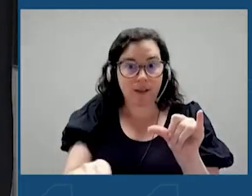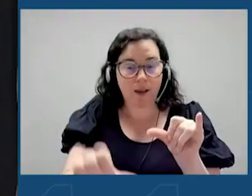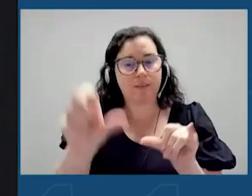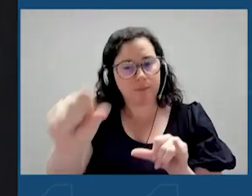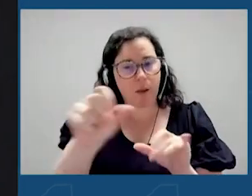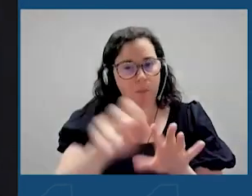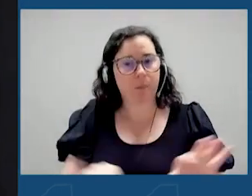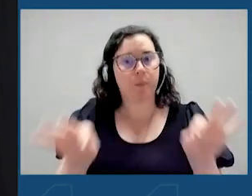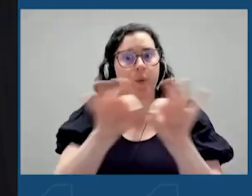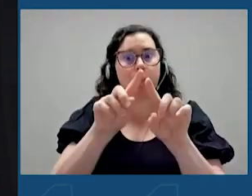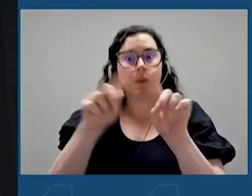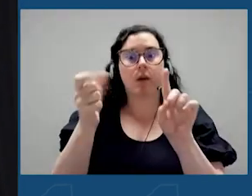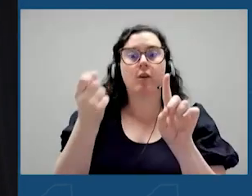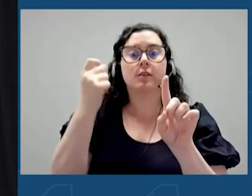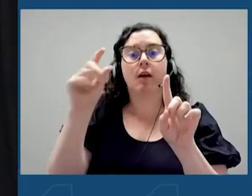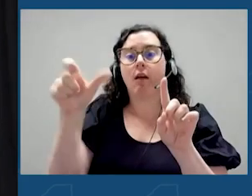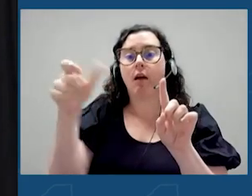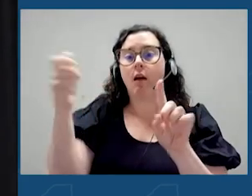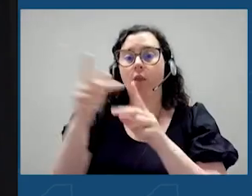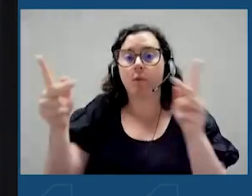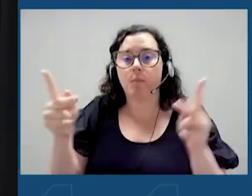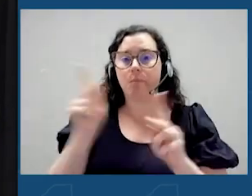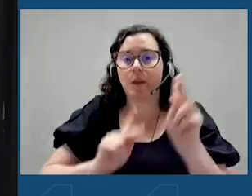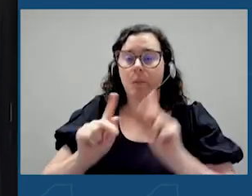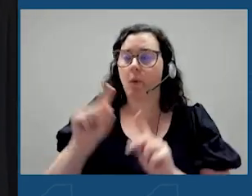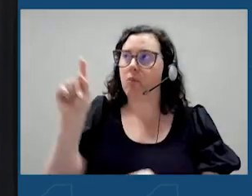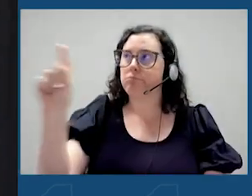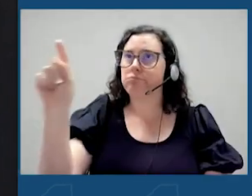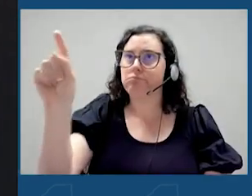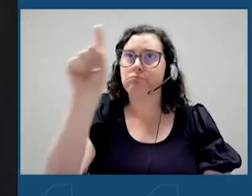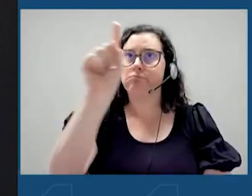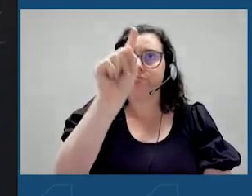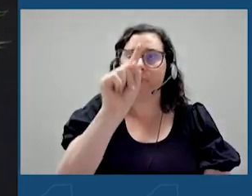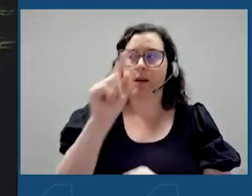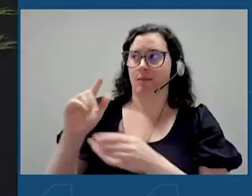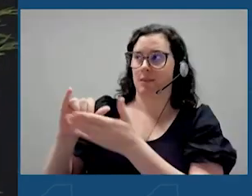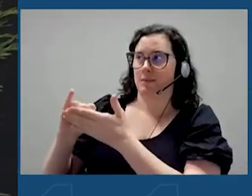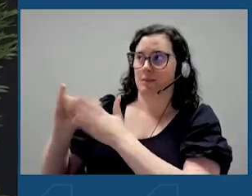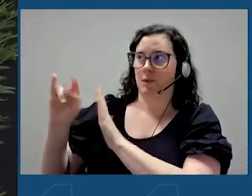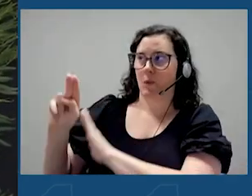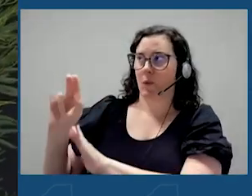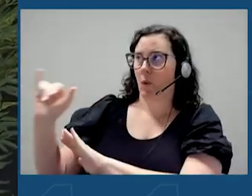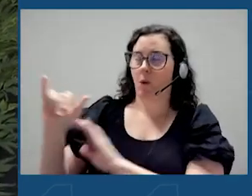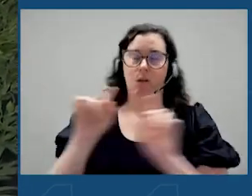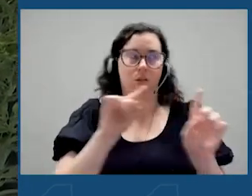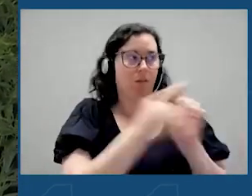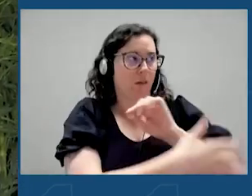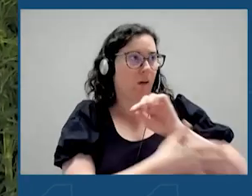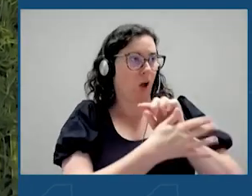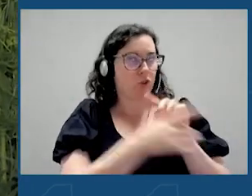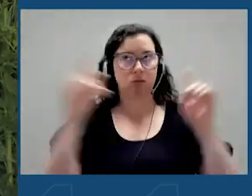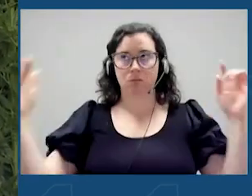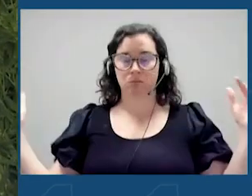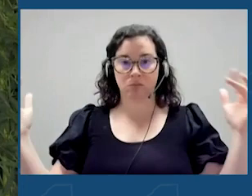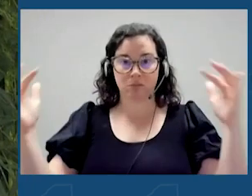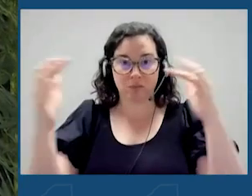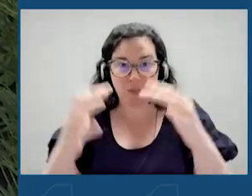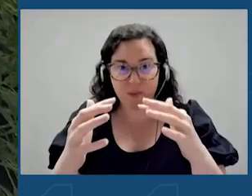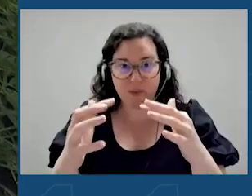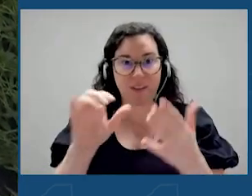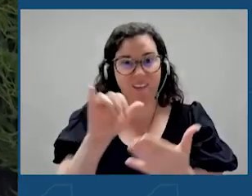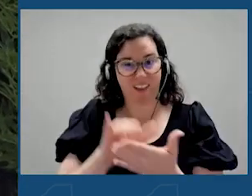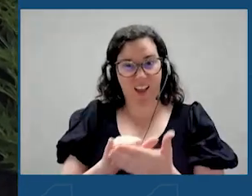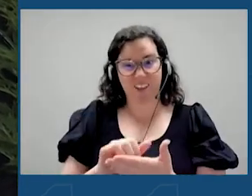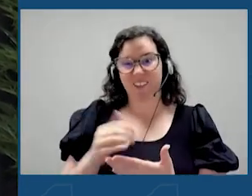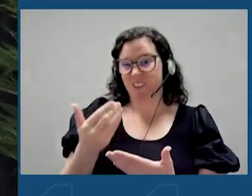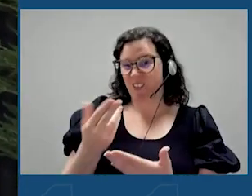other parts of our state and other parts of our country. Great opportunities. This is going to rehab 2 of our nearly 70-year decaying buildings and